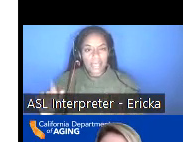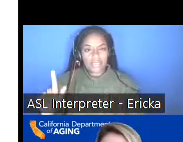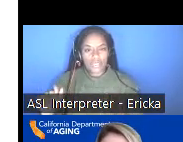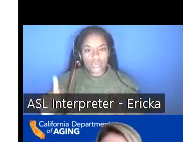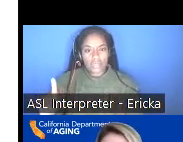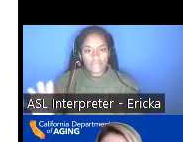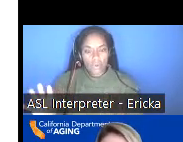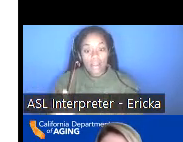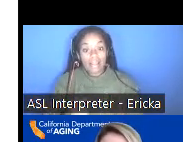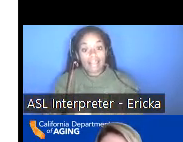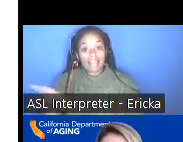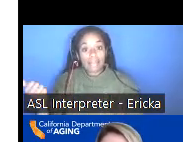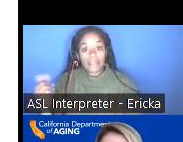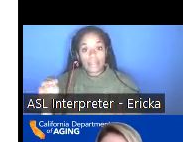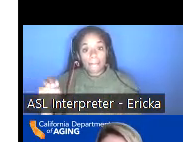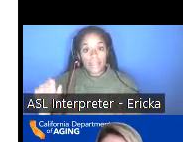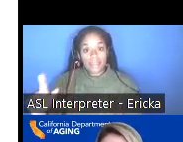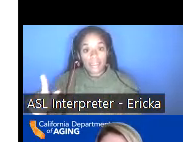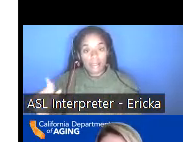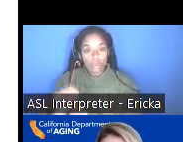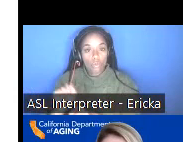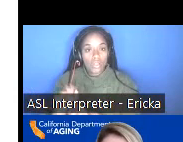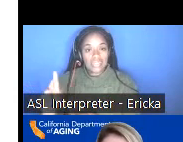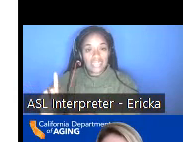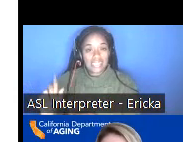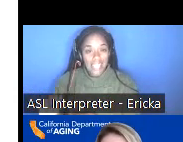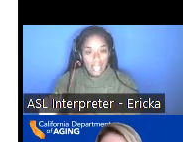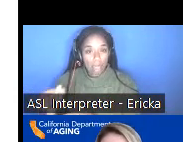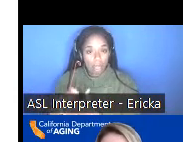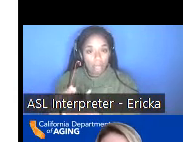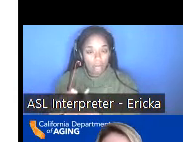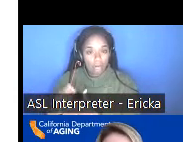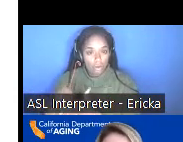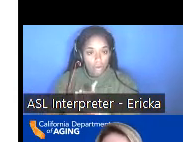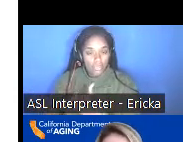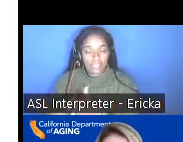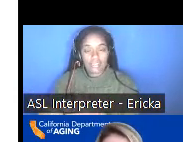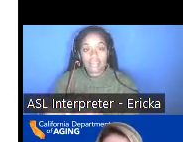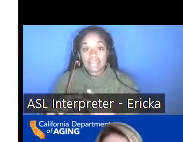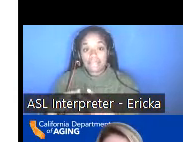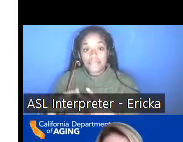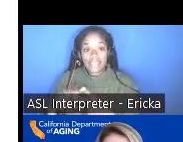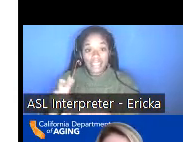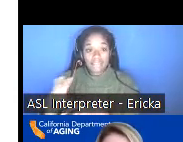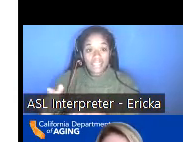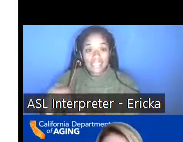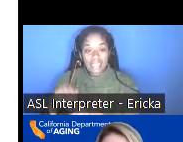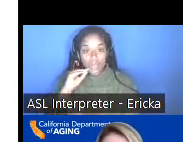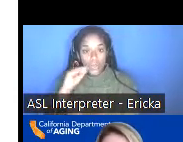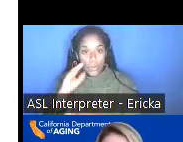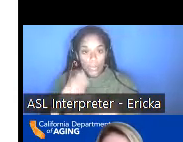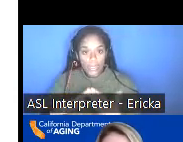the Medi-Cal working disabled premium. Second is investing in home and